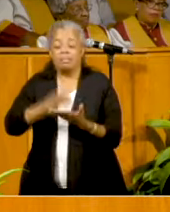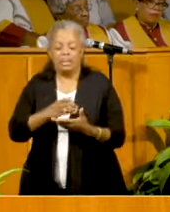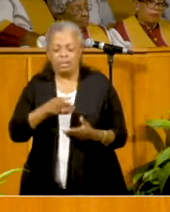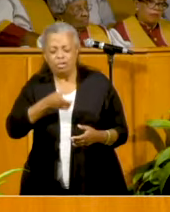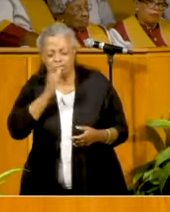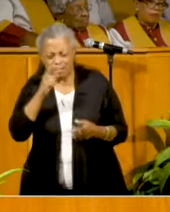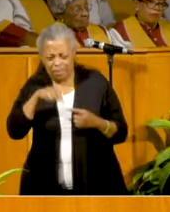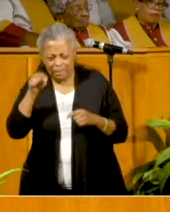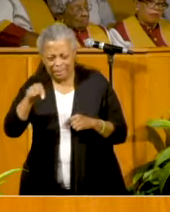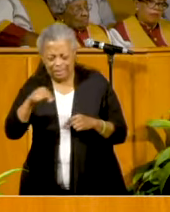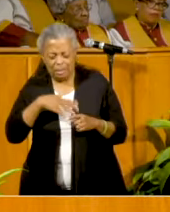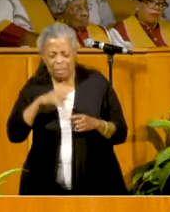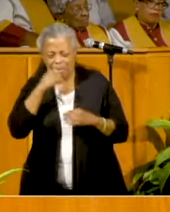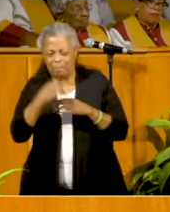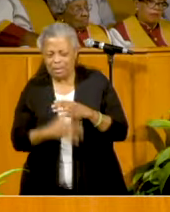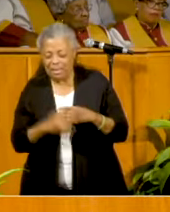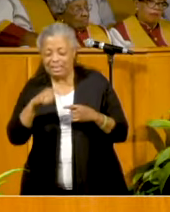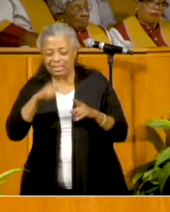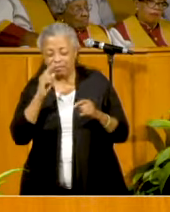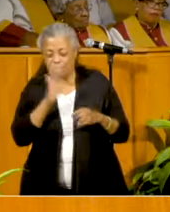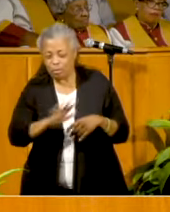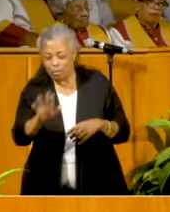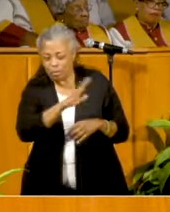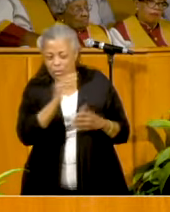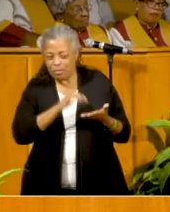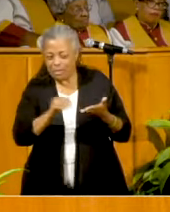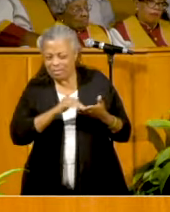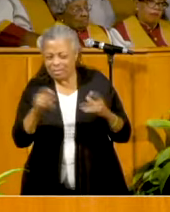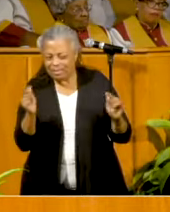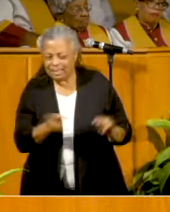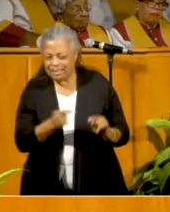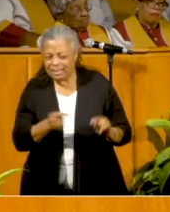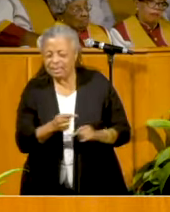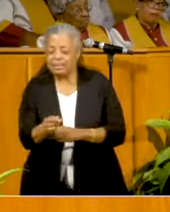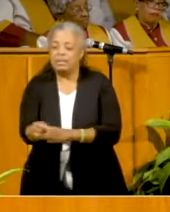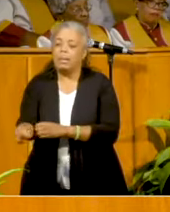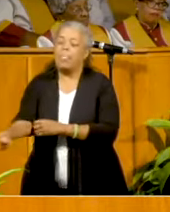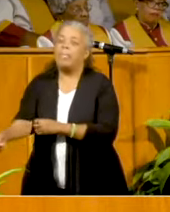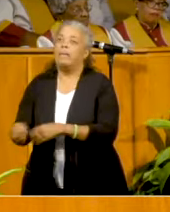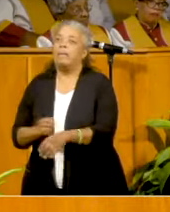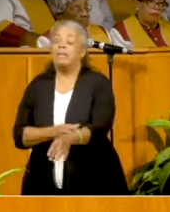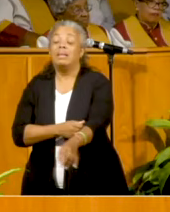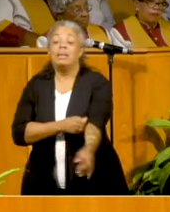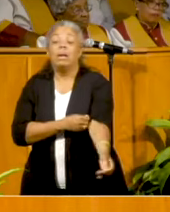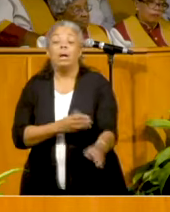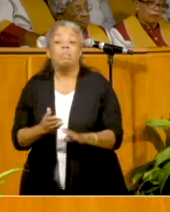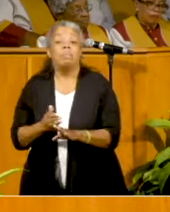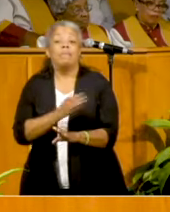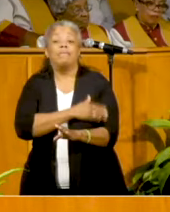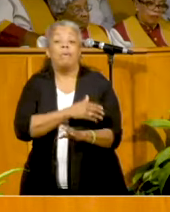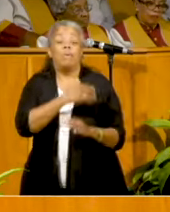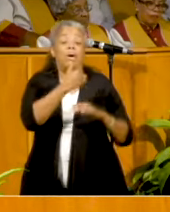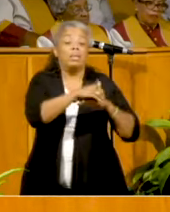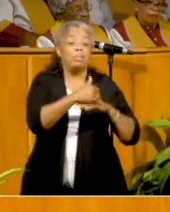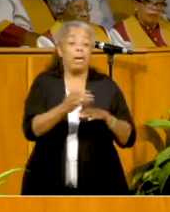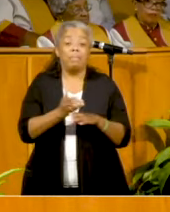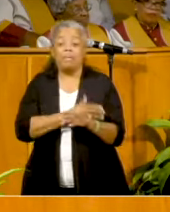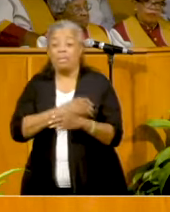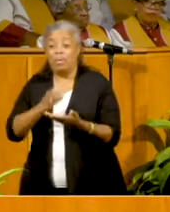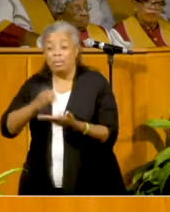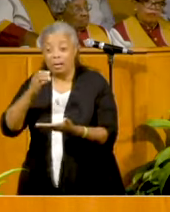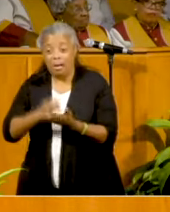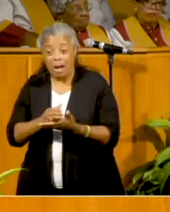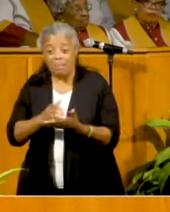says, drink from this. This is my blood. This is for your forgiveness of sins. But before the bread and before the